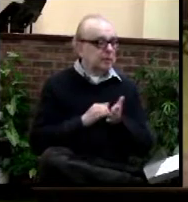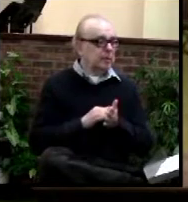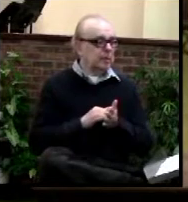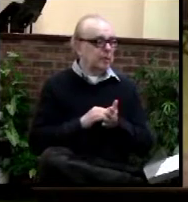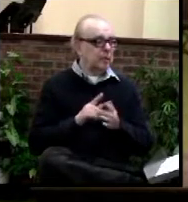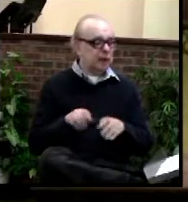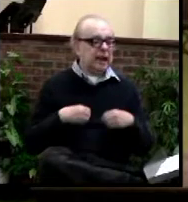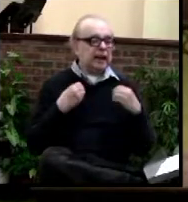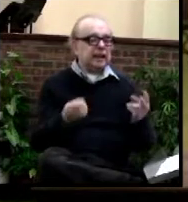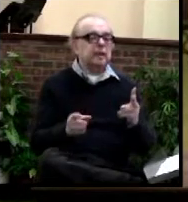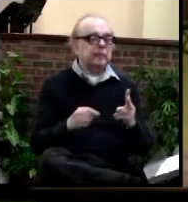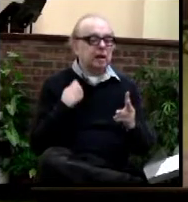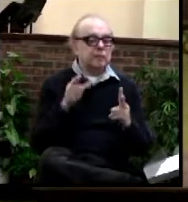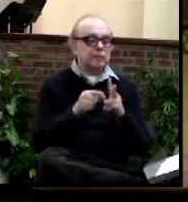choice.